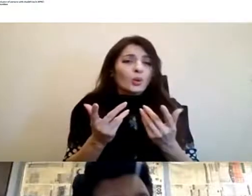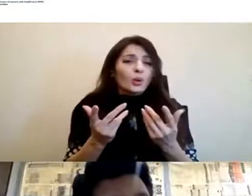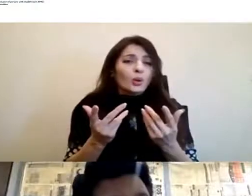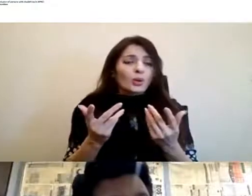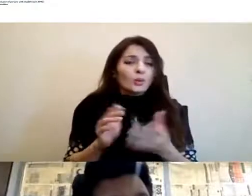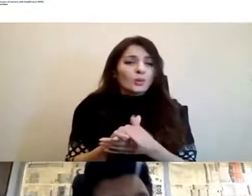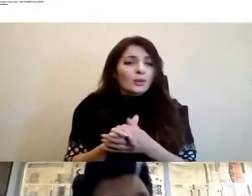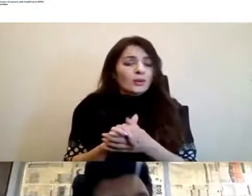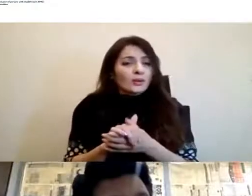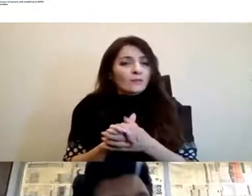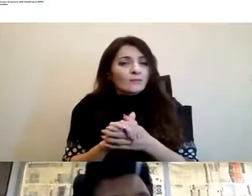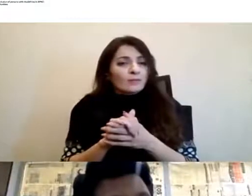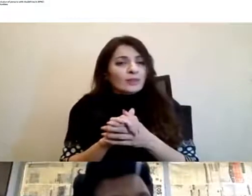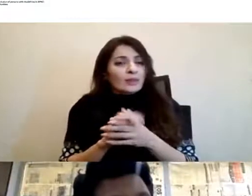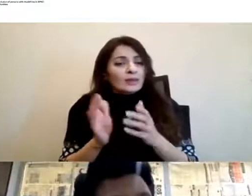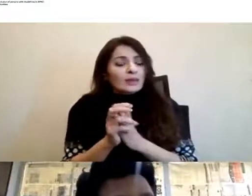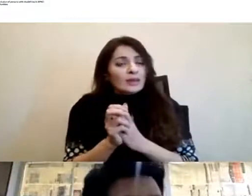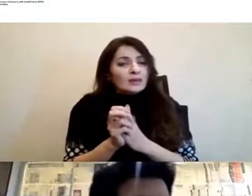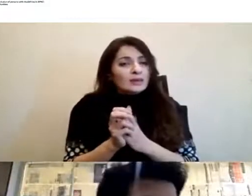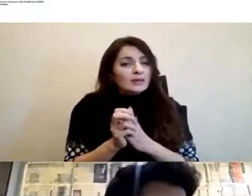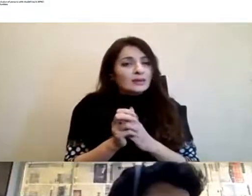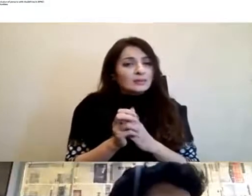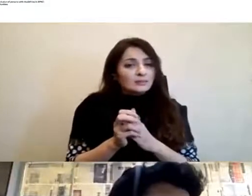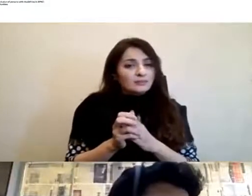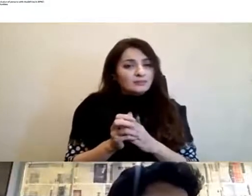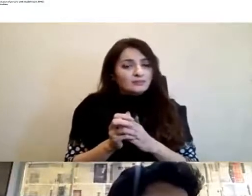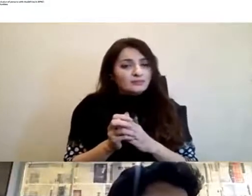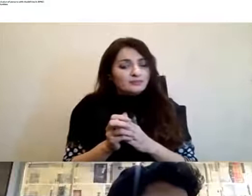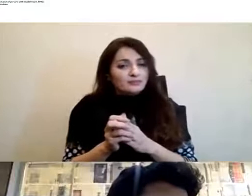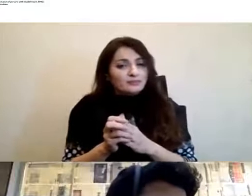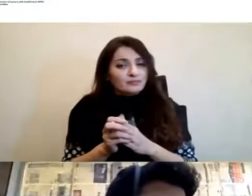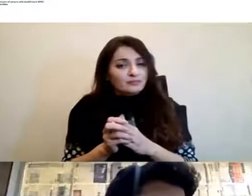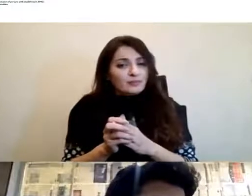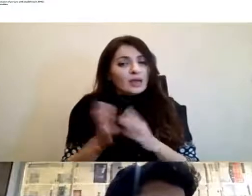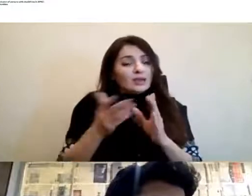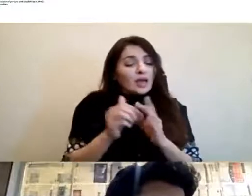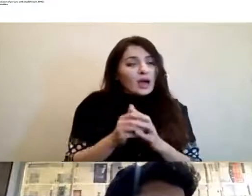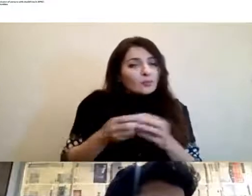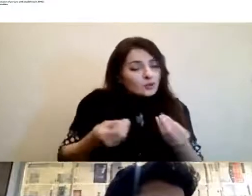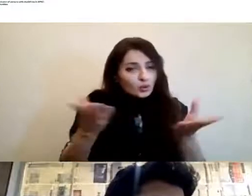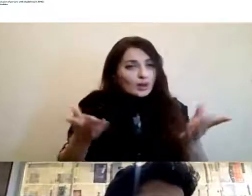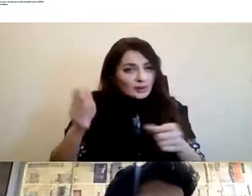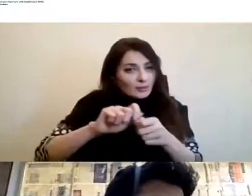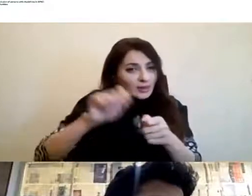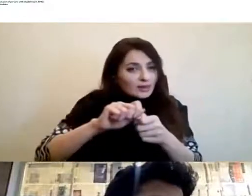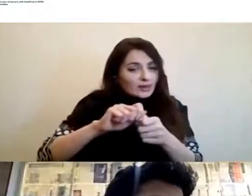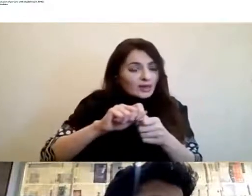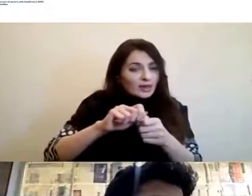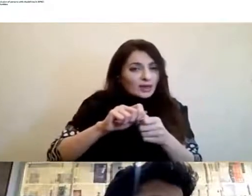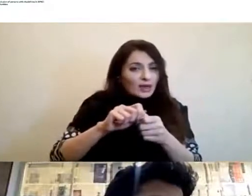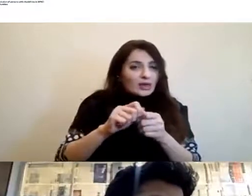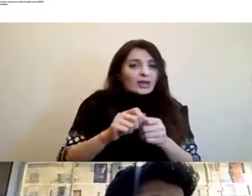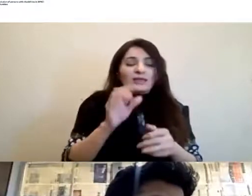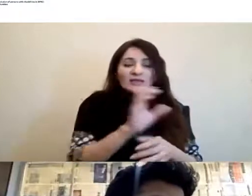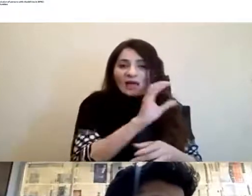operators are concerned about cannibalization, right? We start making regulators in the first place have even to